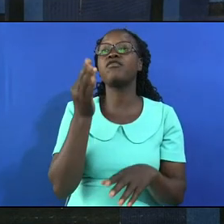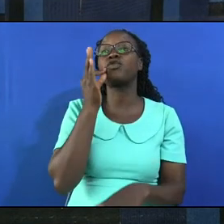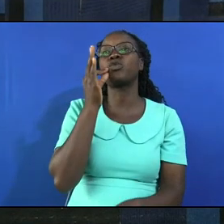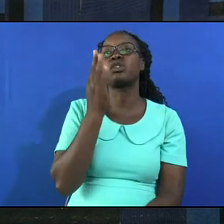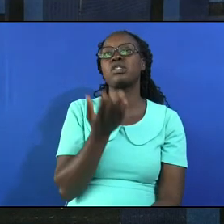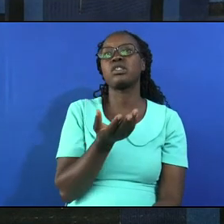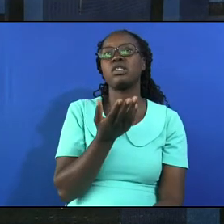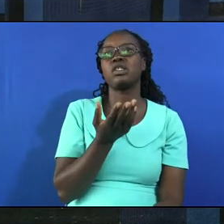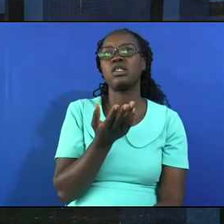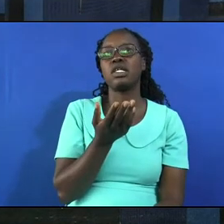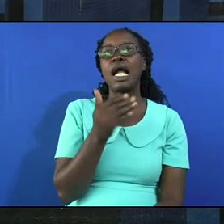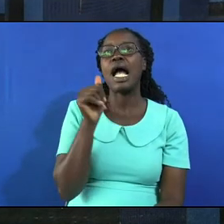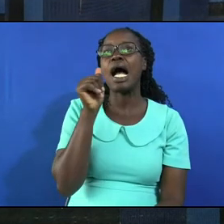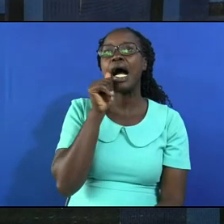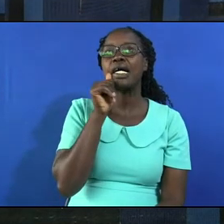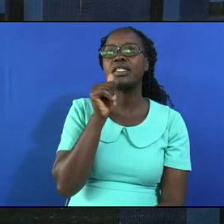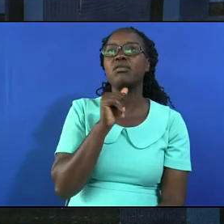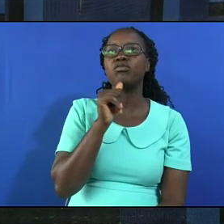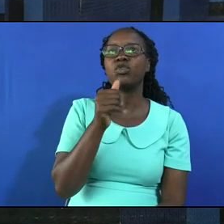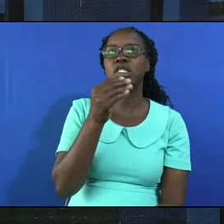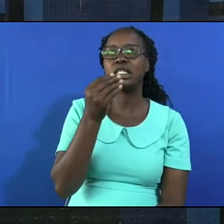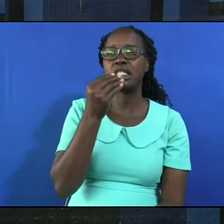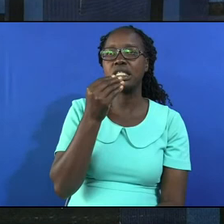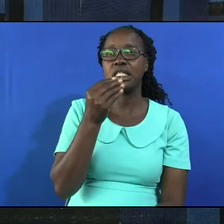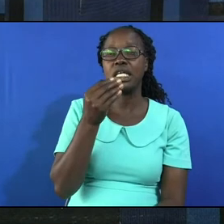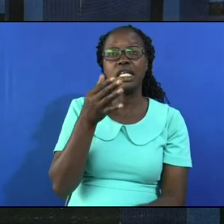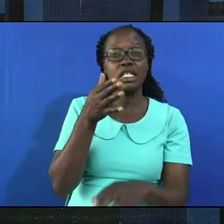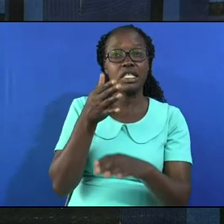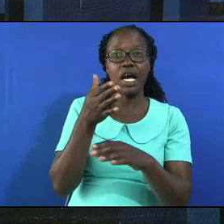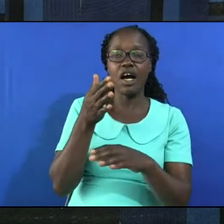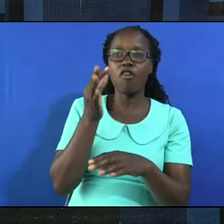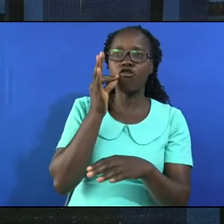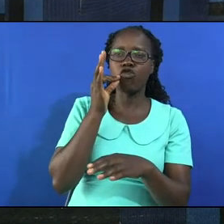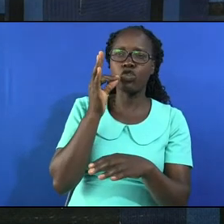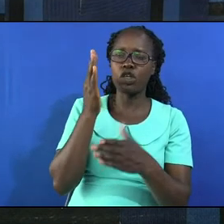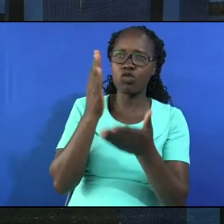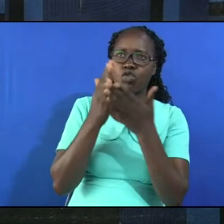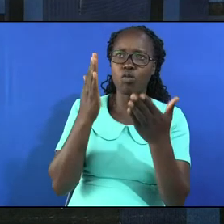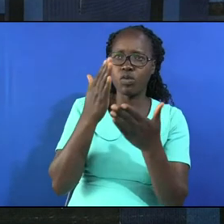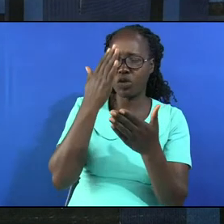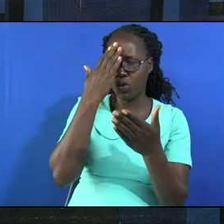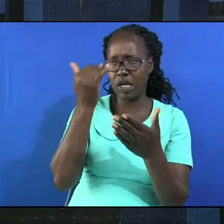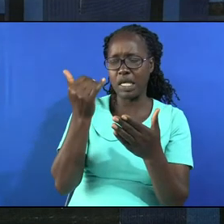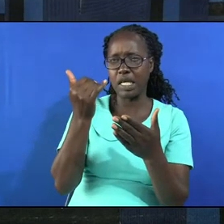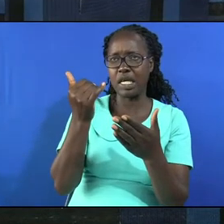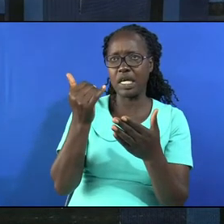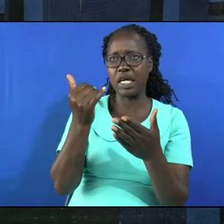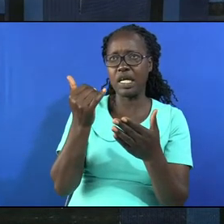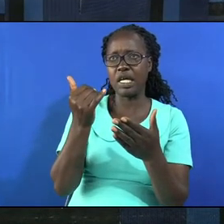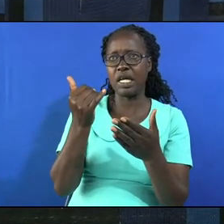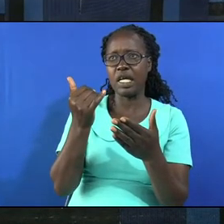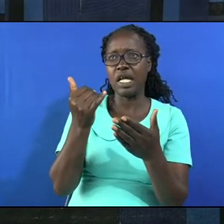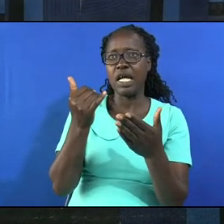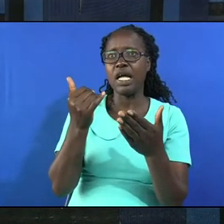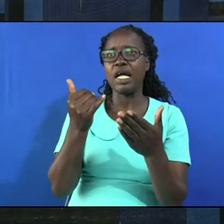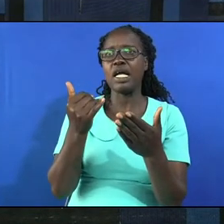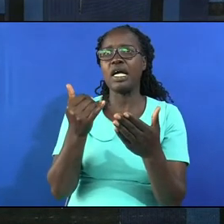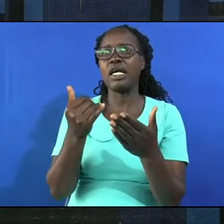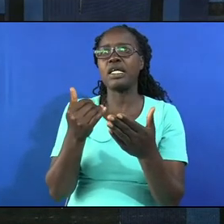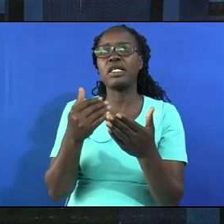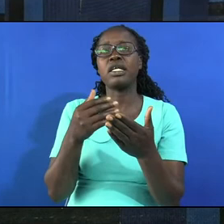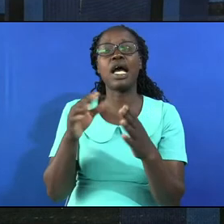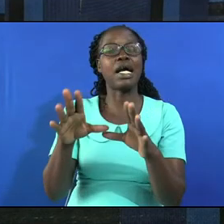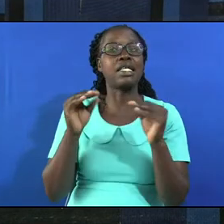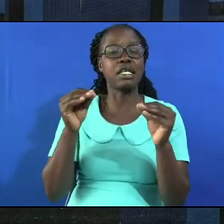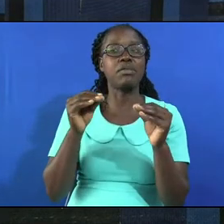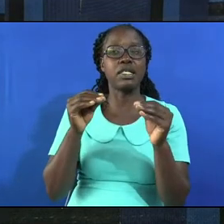fruit. Adam did not eat the forbidden fruit because he bought the devil's